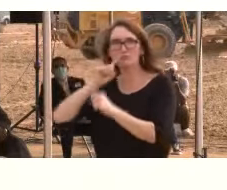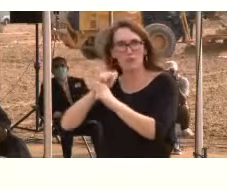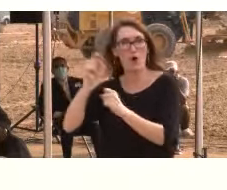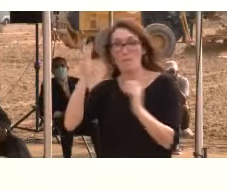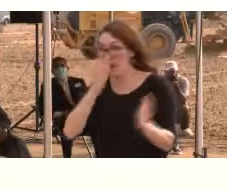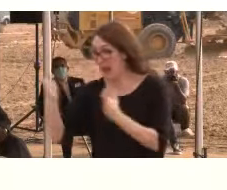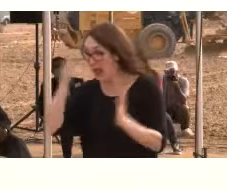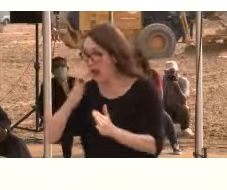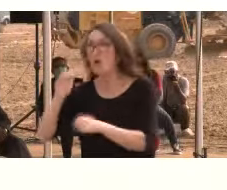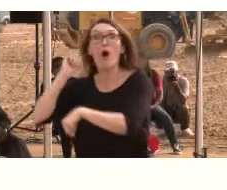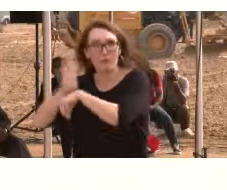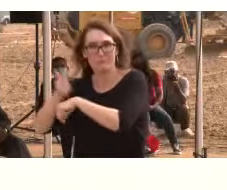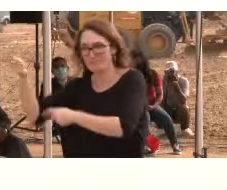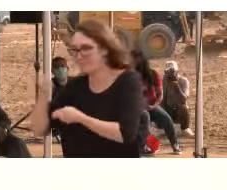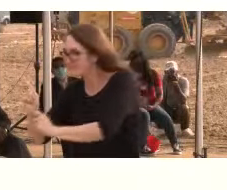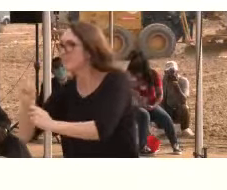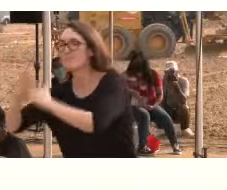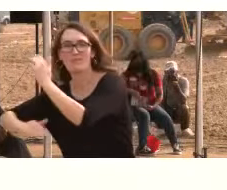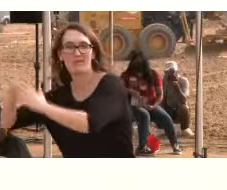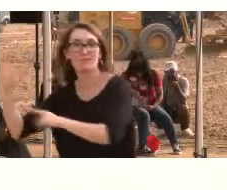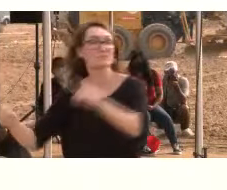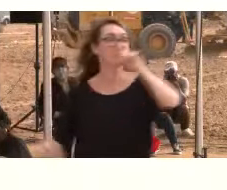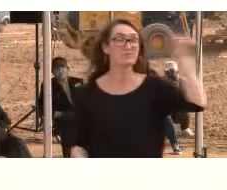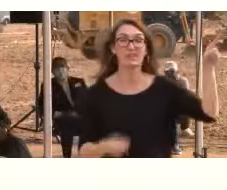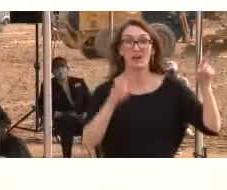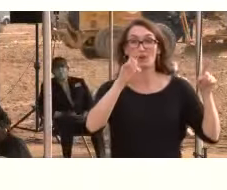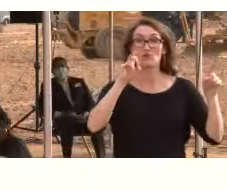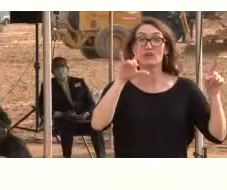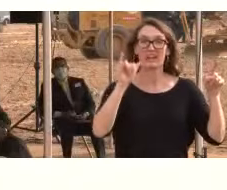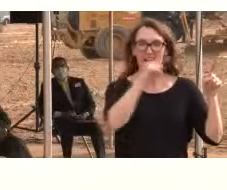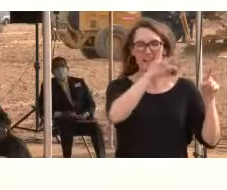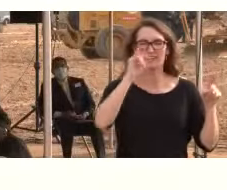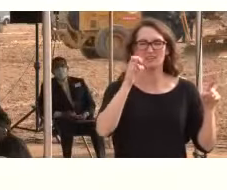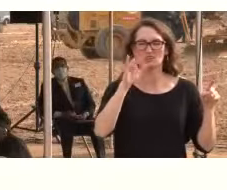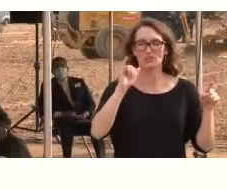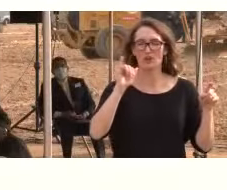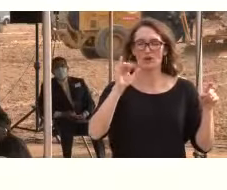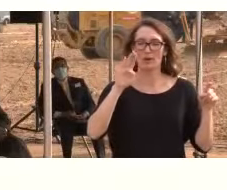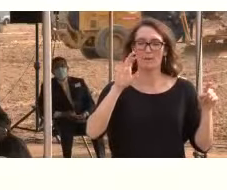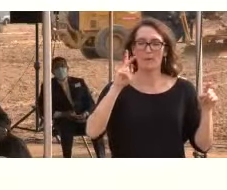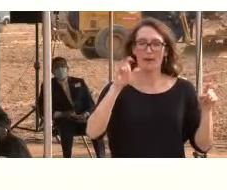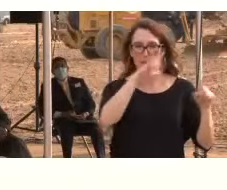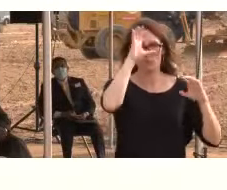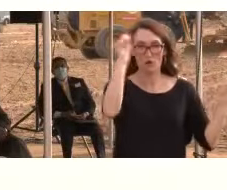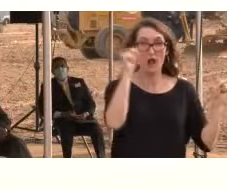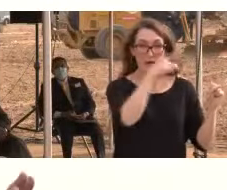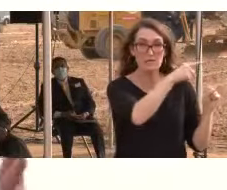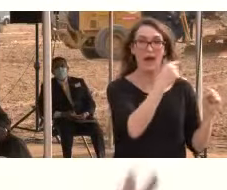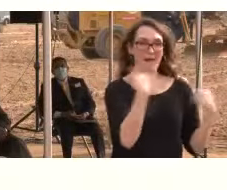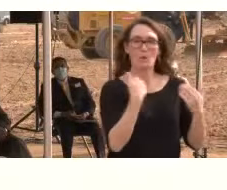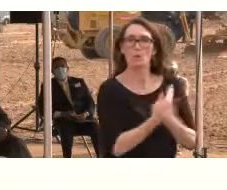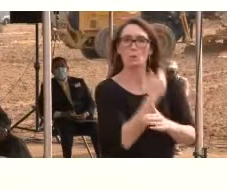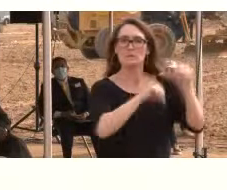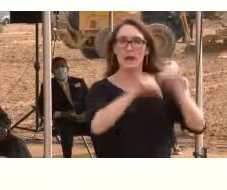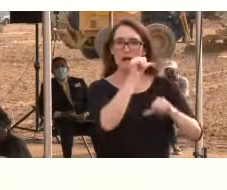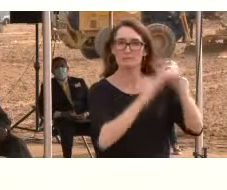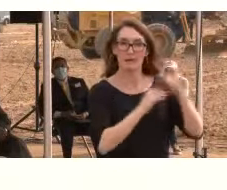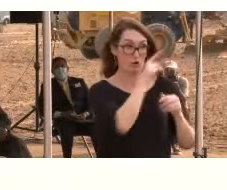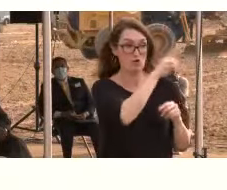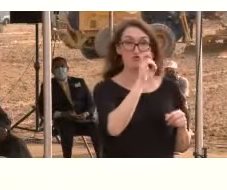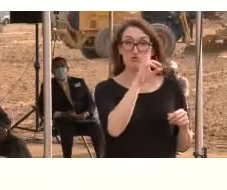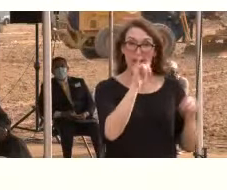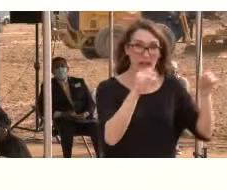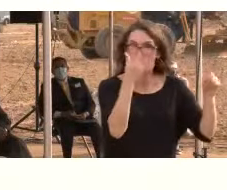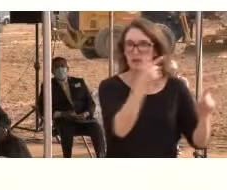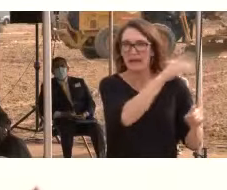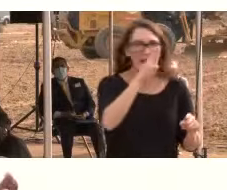at Dr. Buckley's here down at Jerry's campus and for a new science building. Did you know that there's a gap out there in Reedley? They have